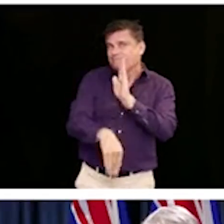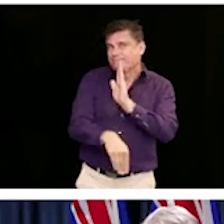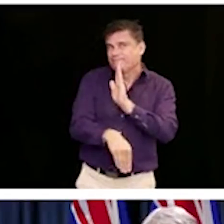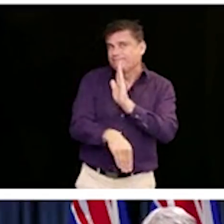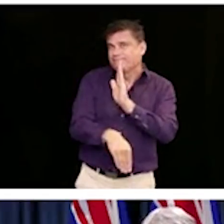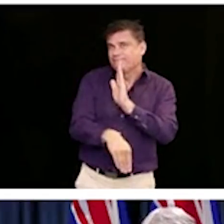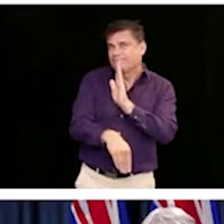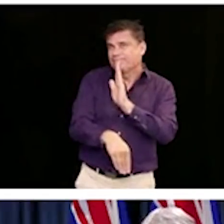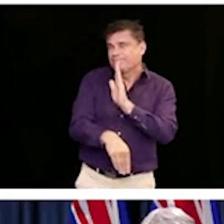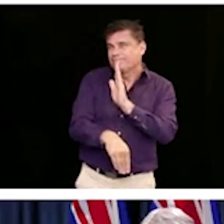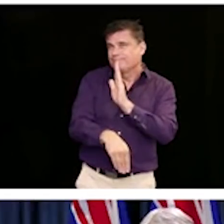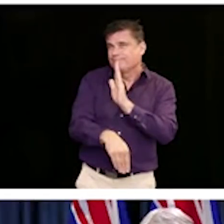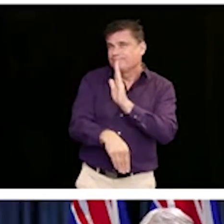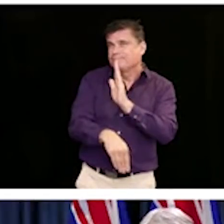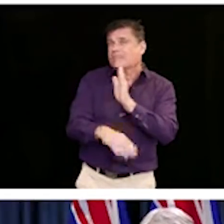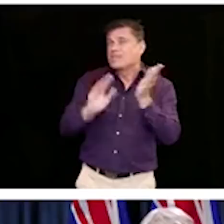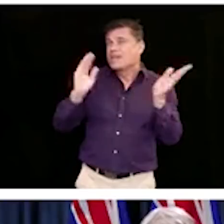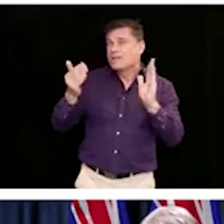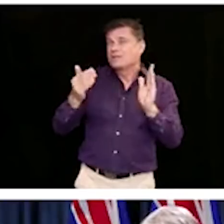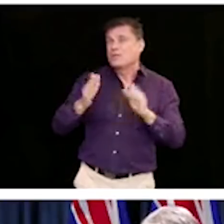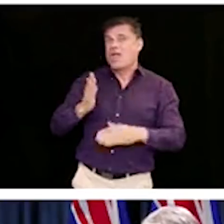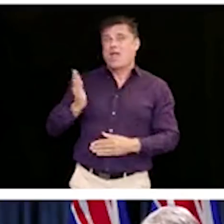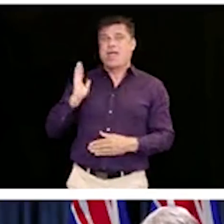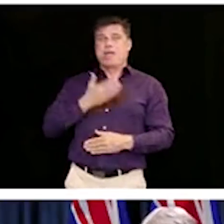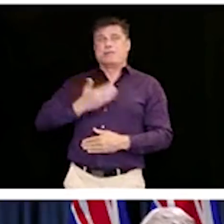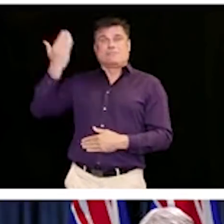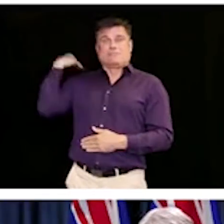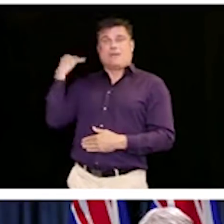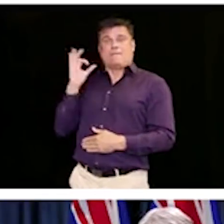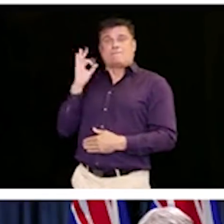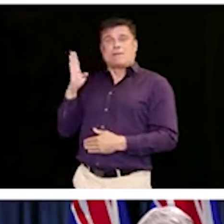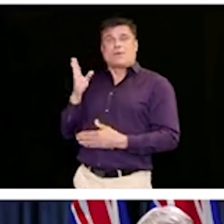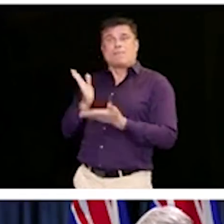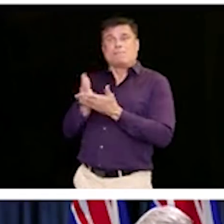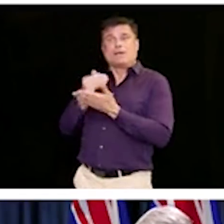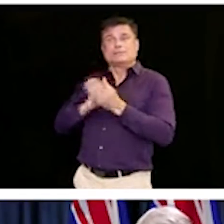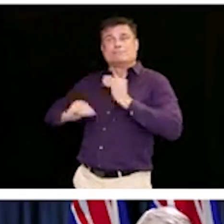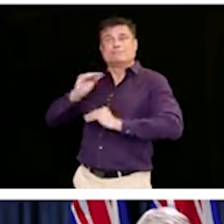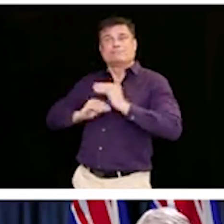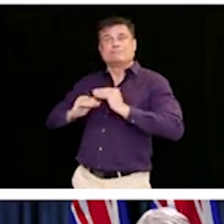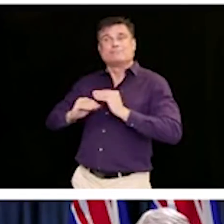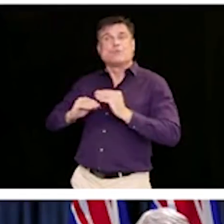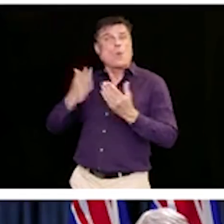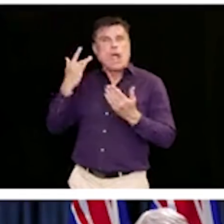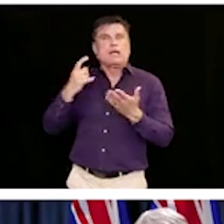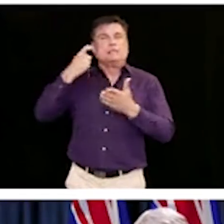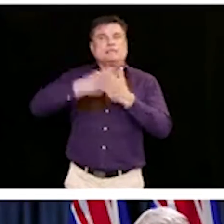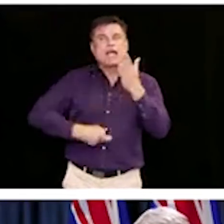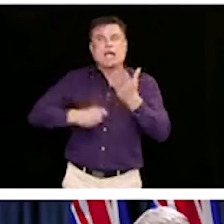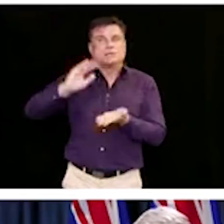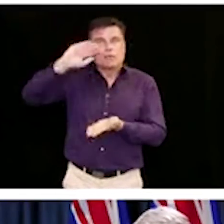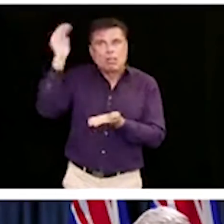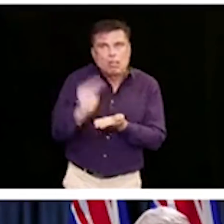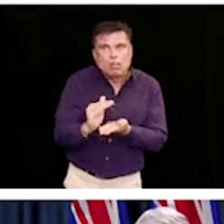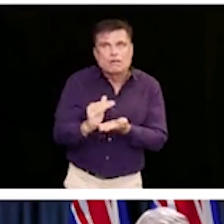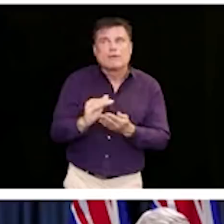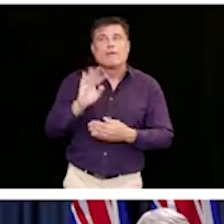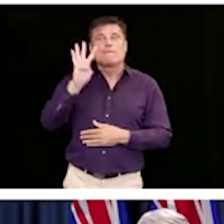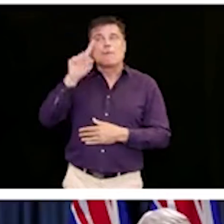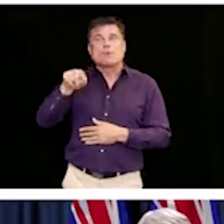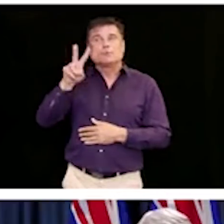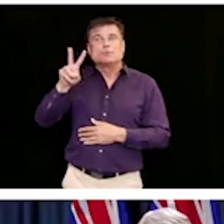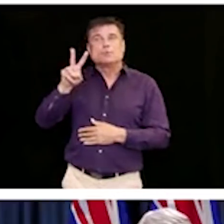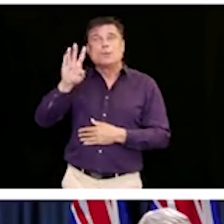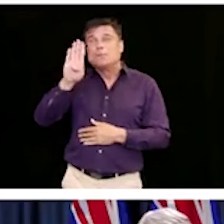to the budget 2020 forecast. Taxation revenues down $4.2 billion. Natural resource